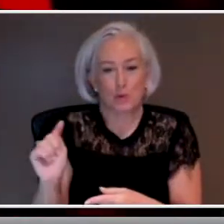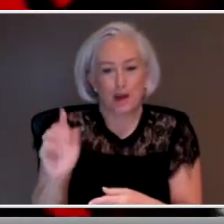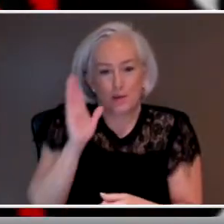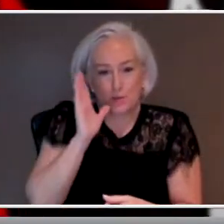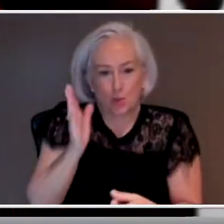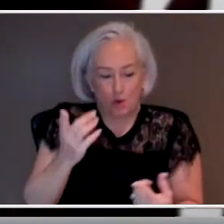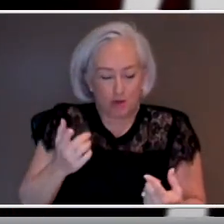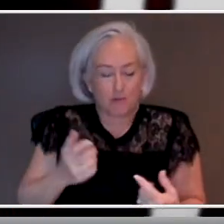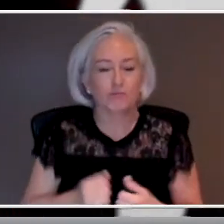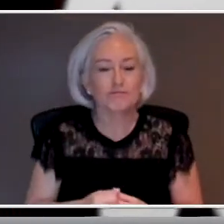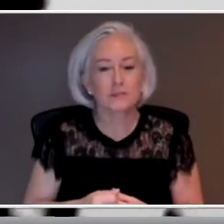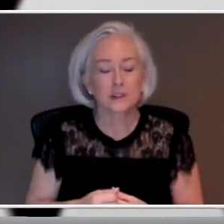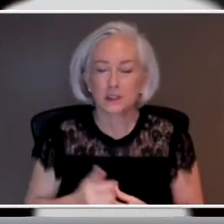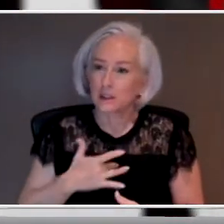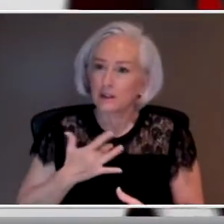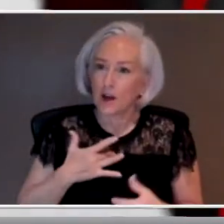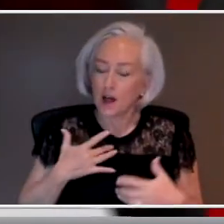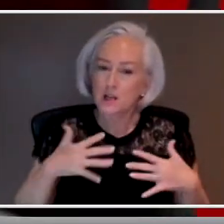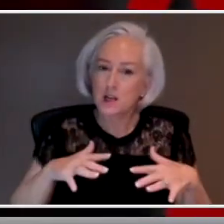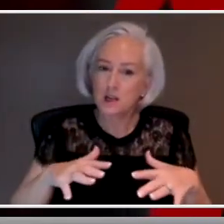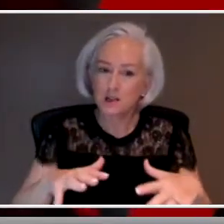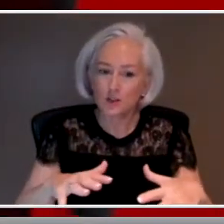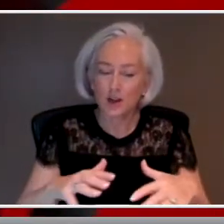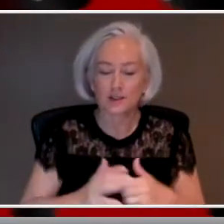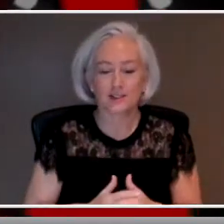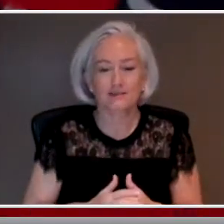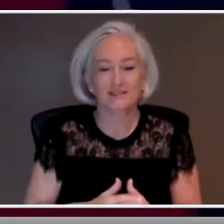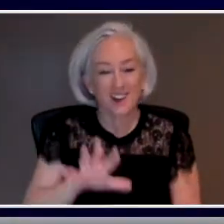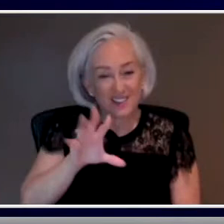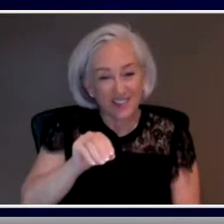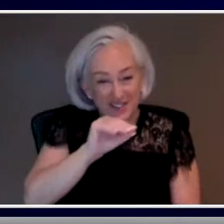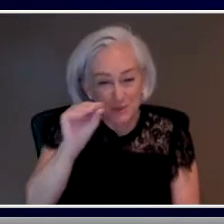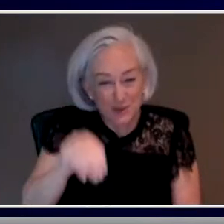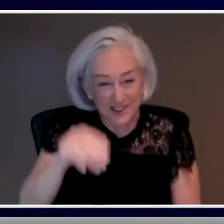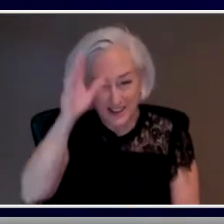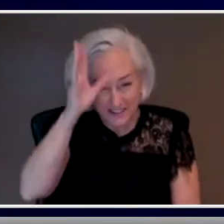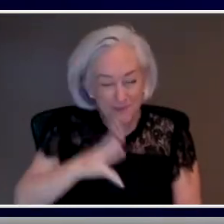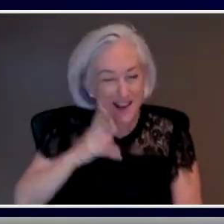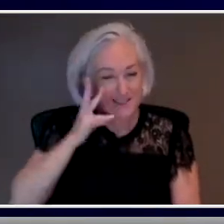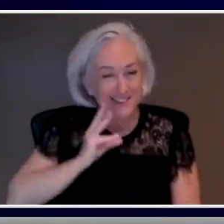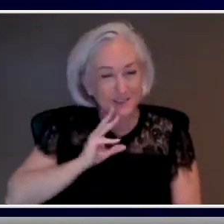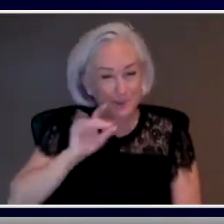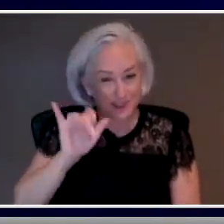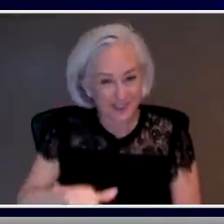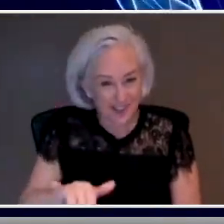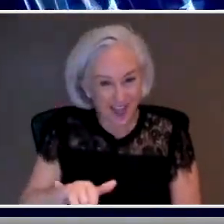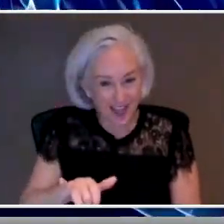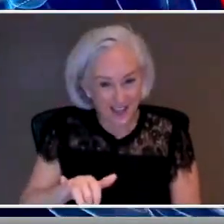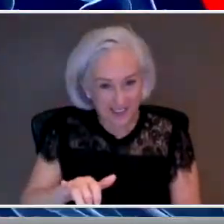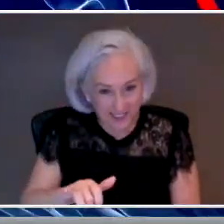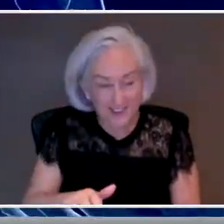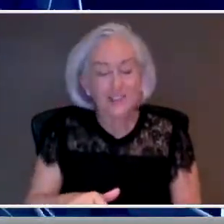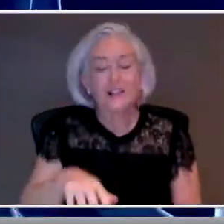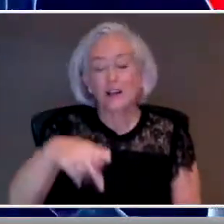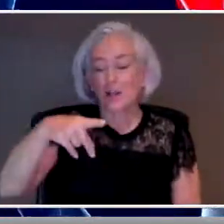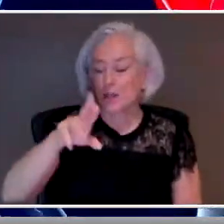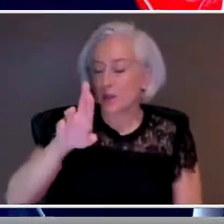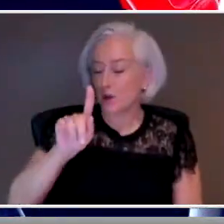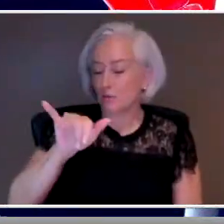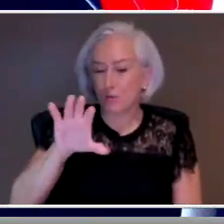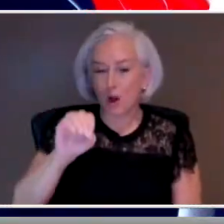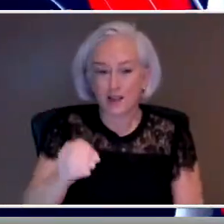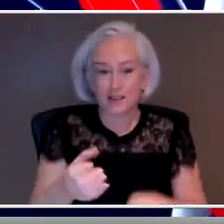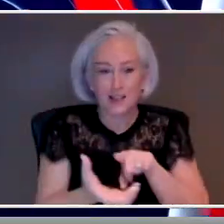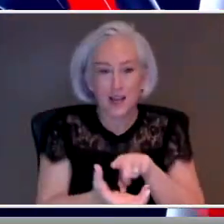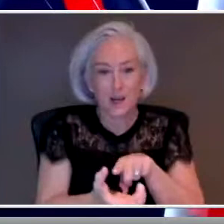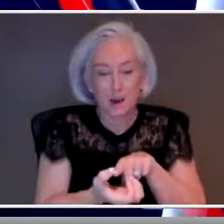is not alone. Half the men his age suffer BPH, an enlarged prostate gland that can lead to pain and